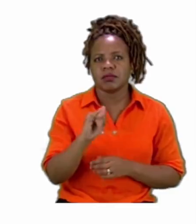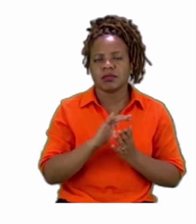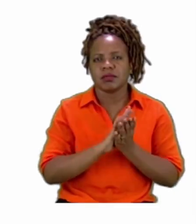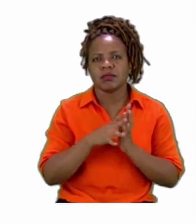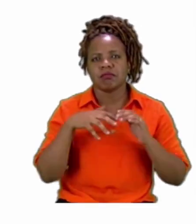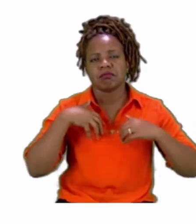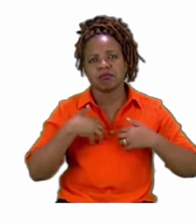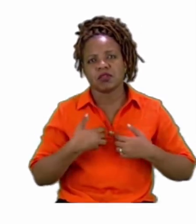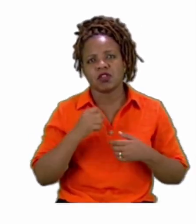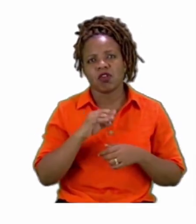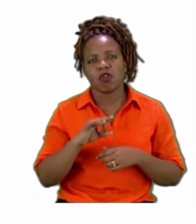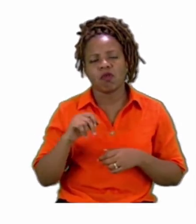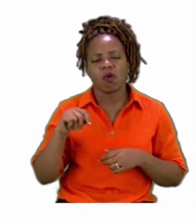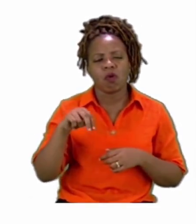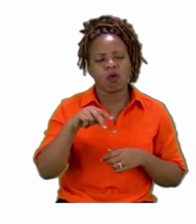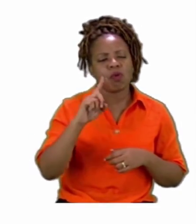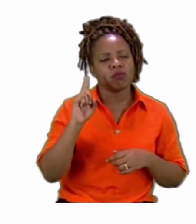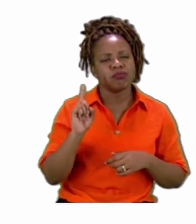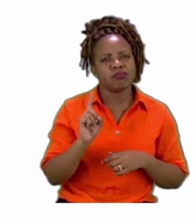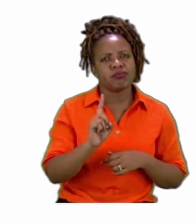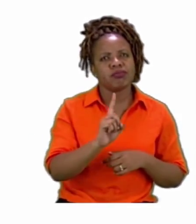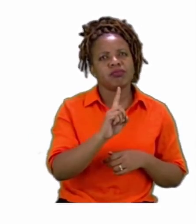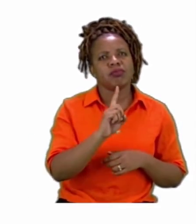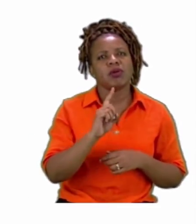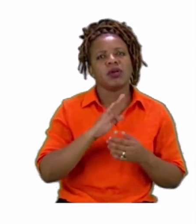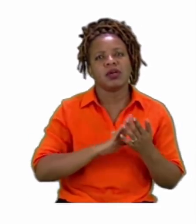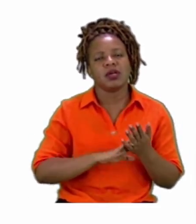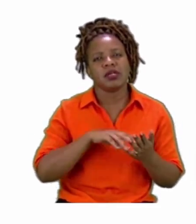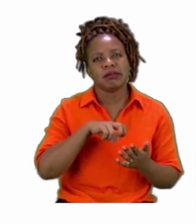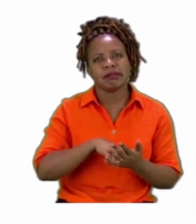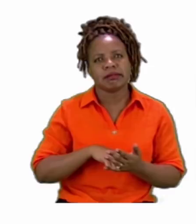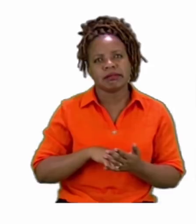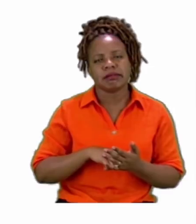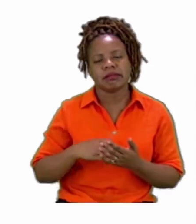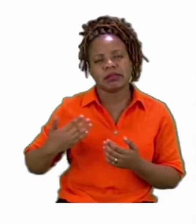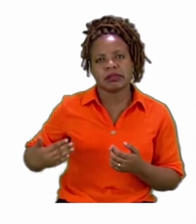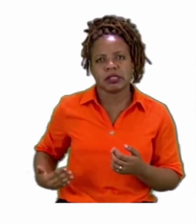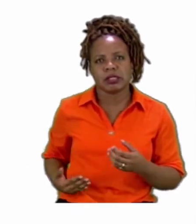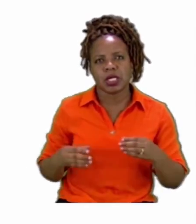Sammy became tired of walking and sat on a bench in the park.